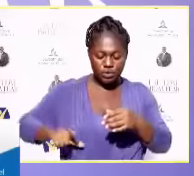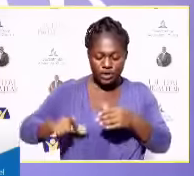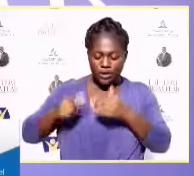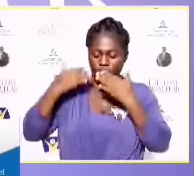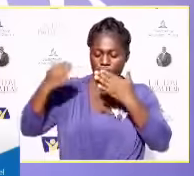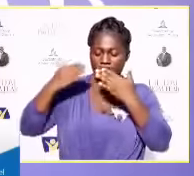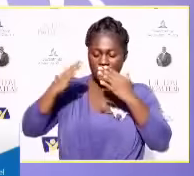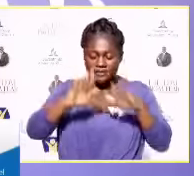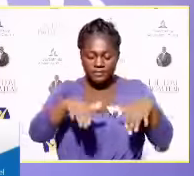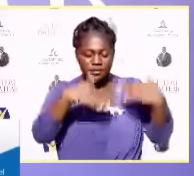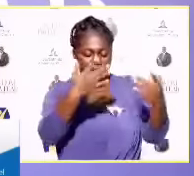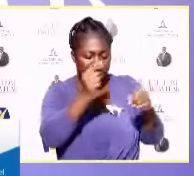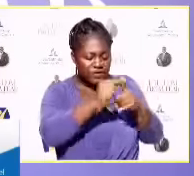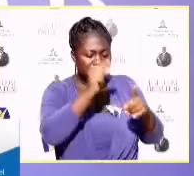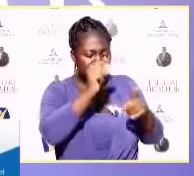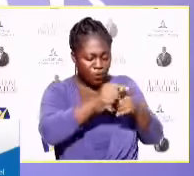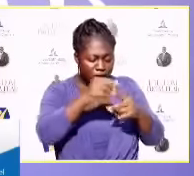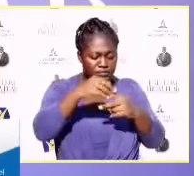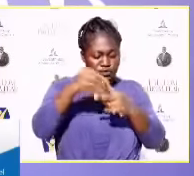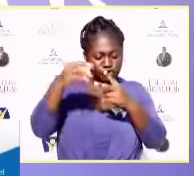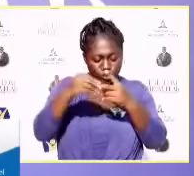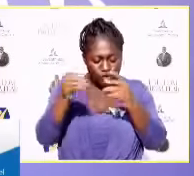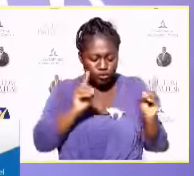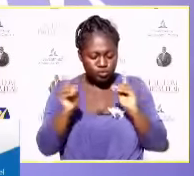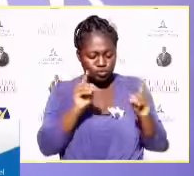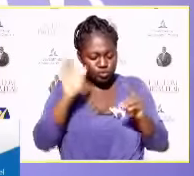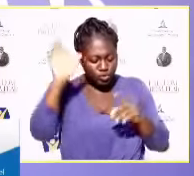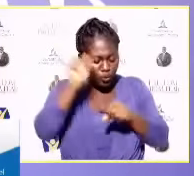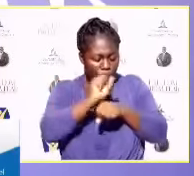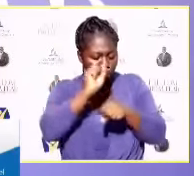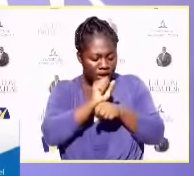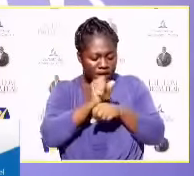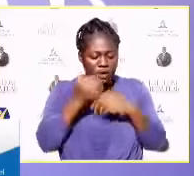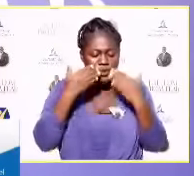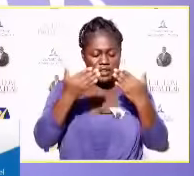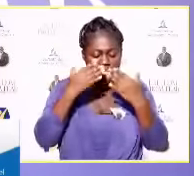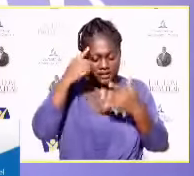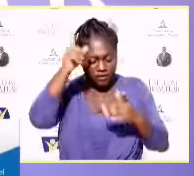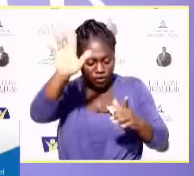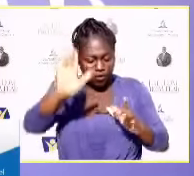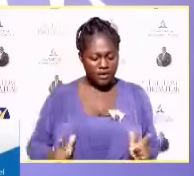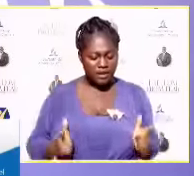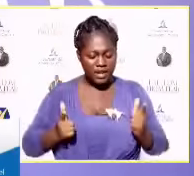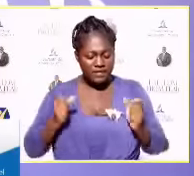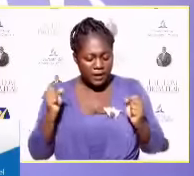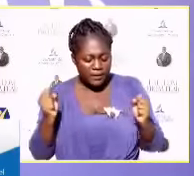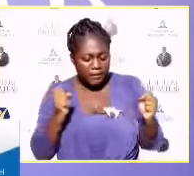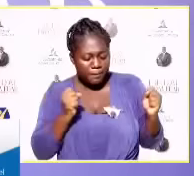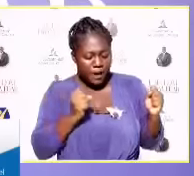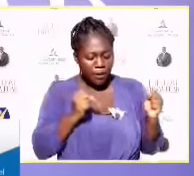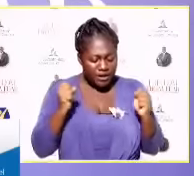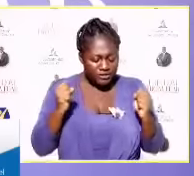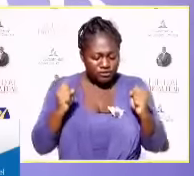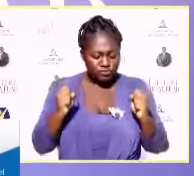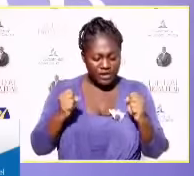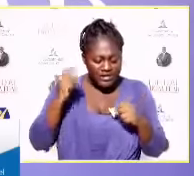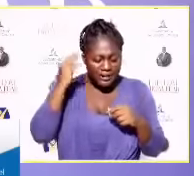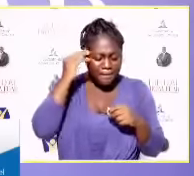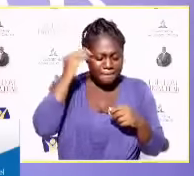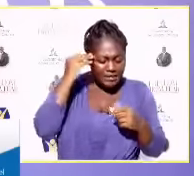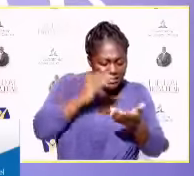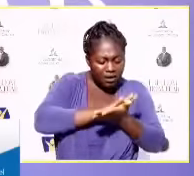for doing a work angels would love to do. Thank you, Father, for life, for strength, for mental